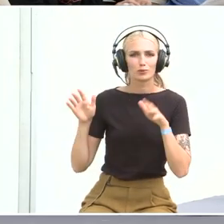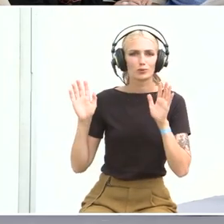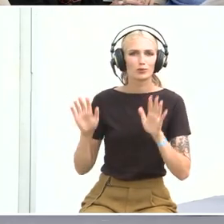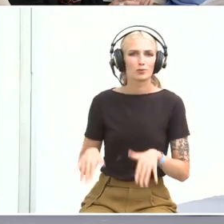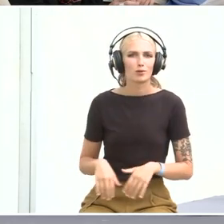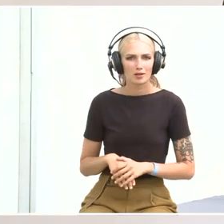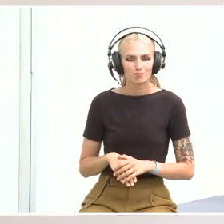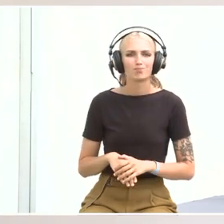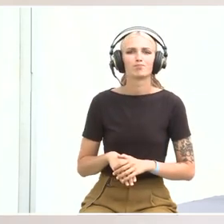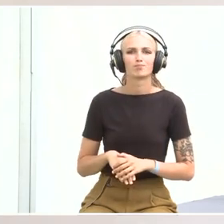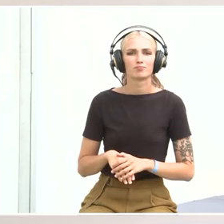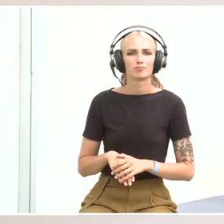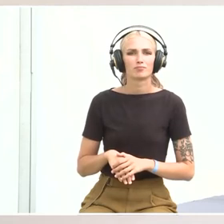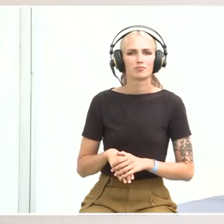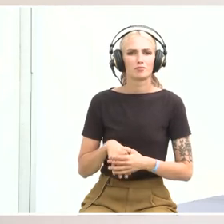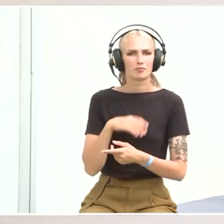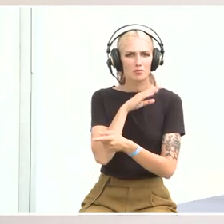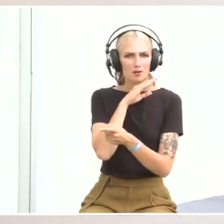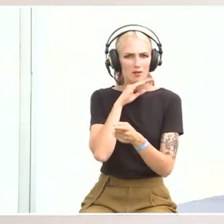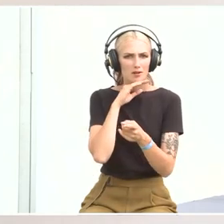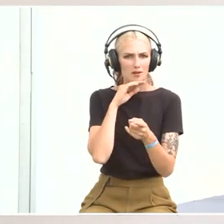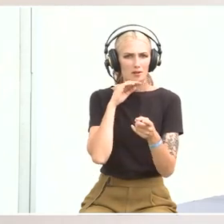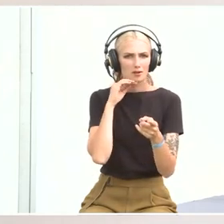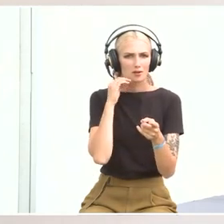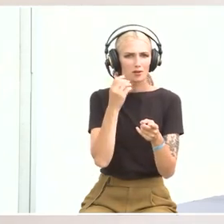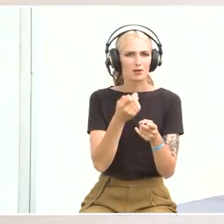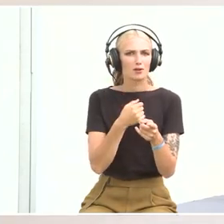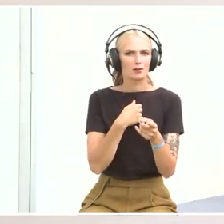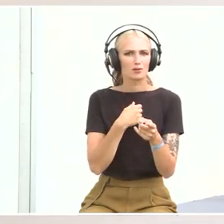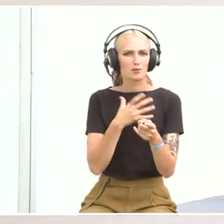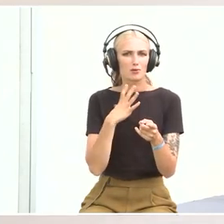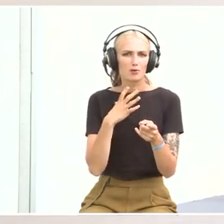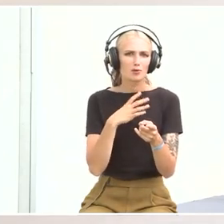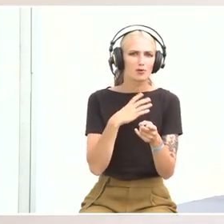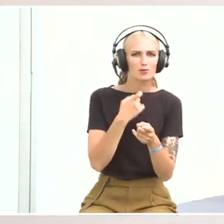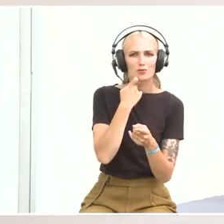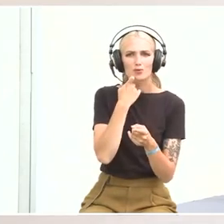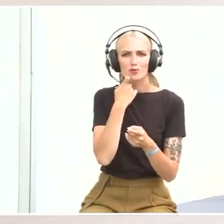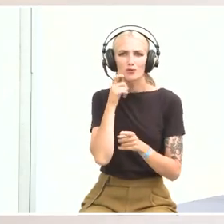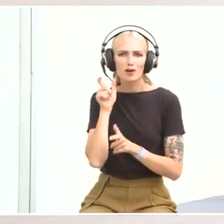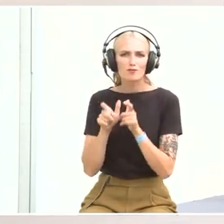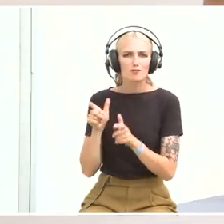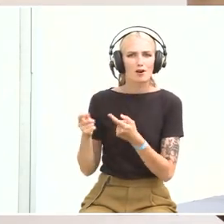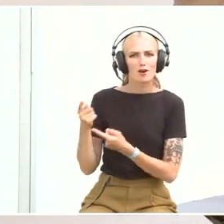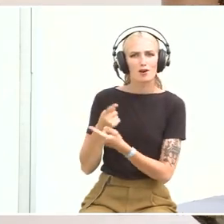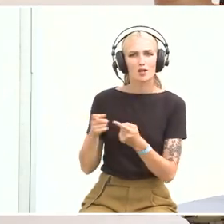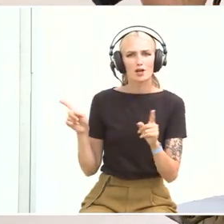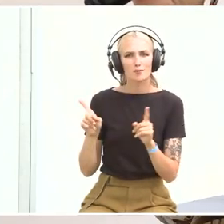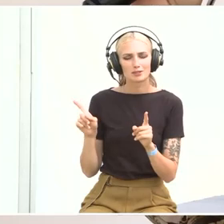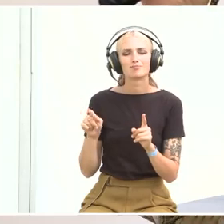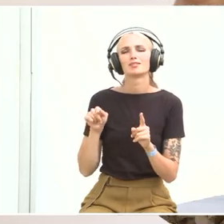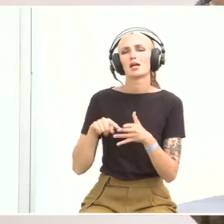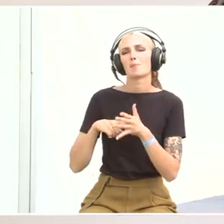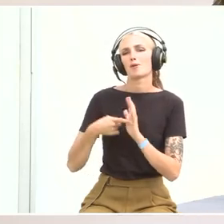many of you are finding interesting people to speak to, and that's exactly what this festival is all